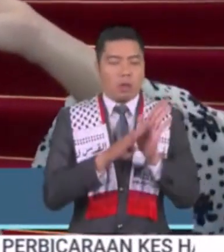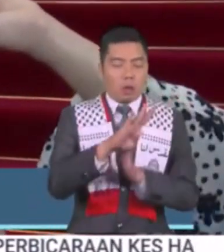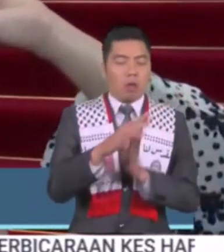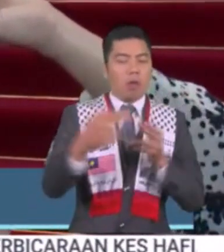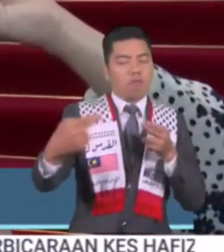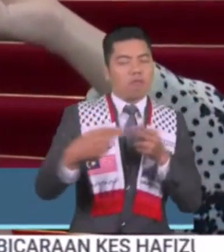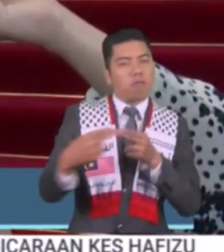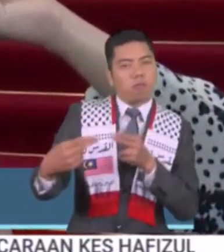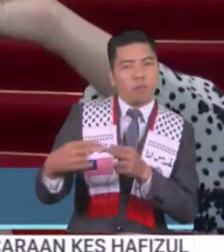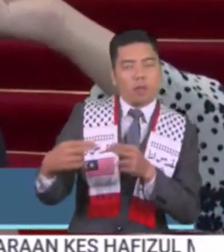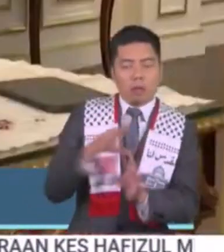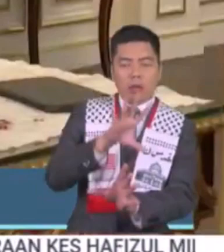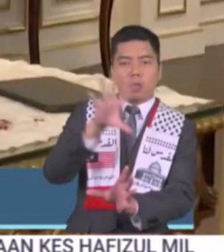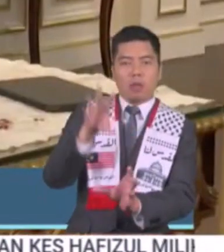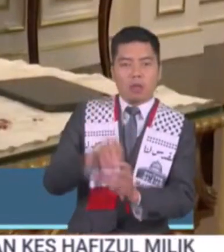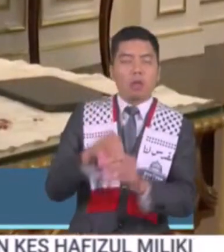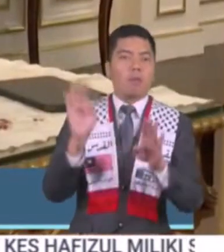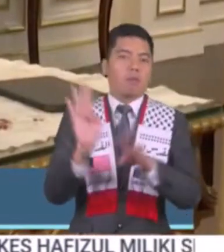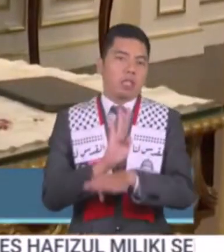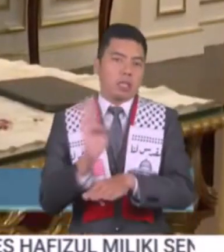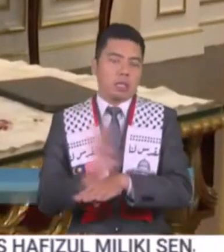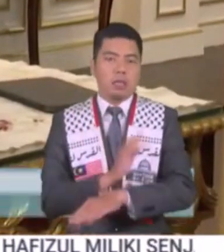connectivity, including trade.